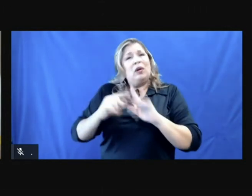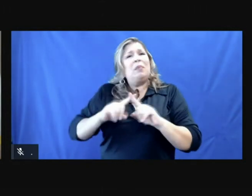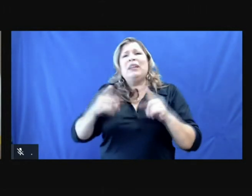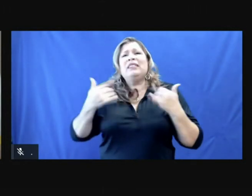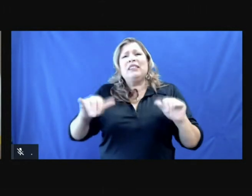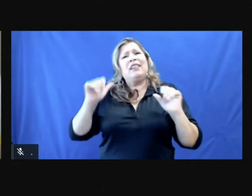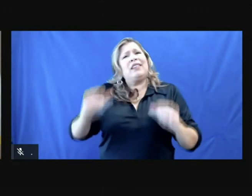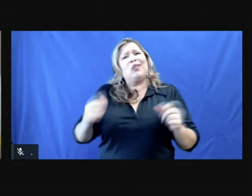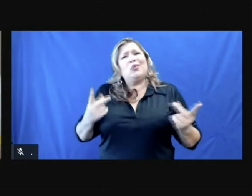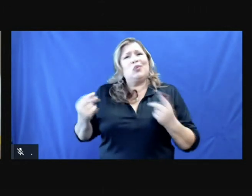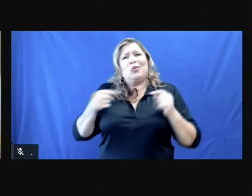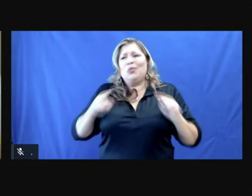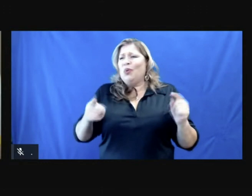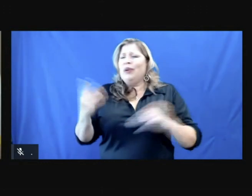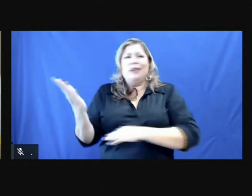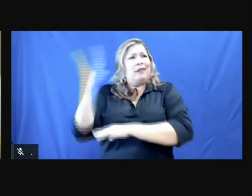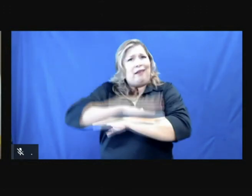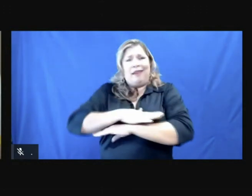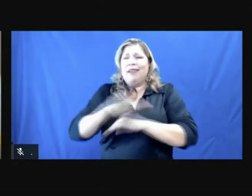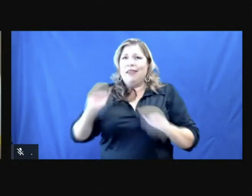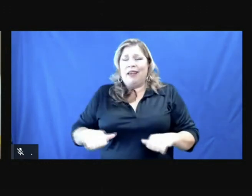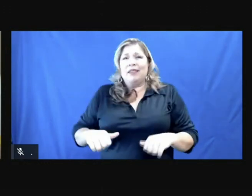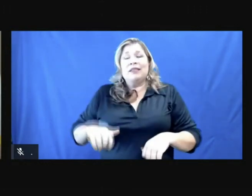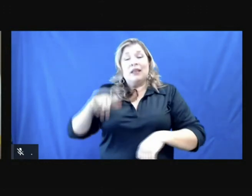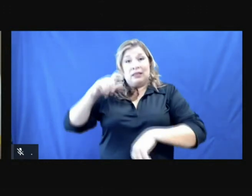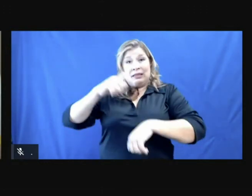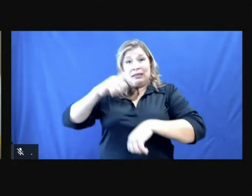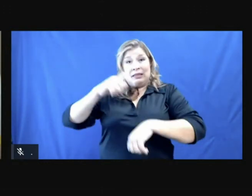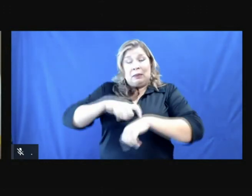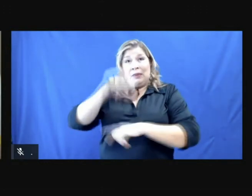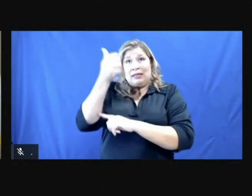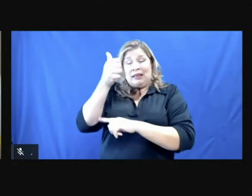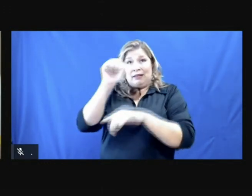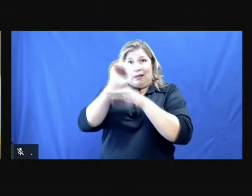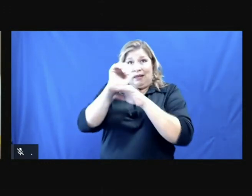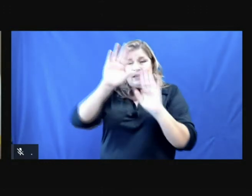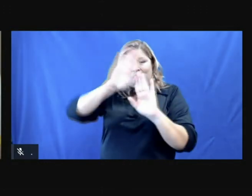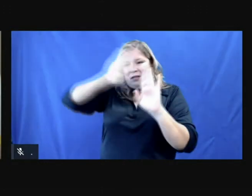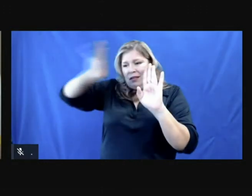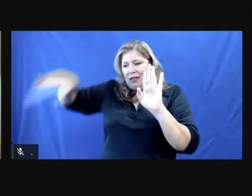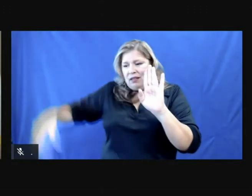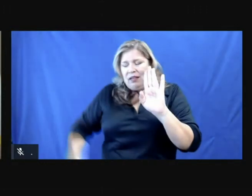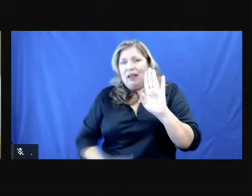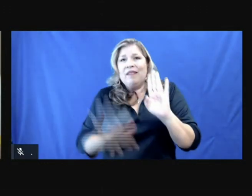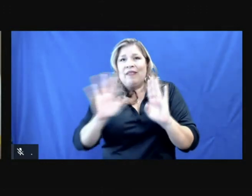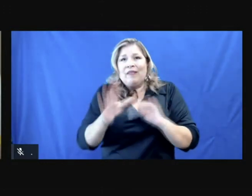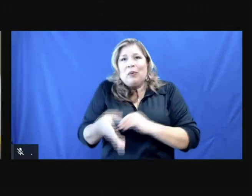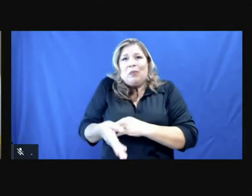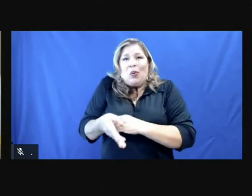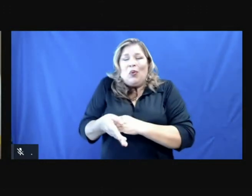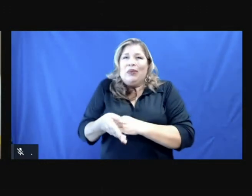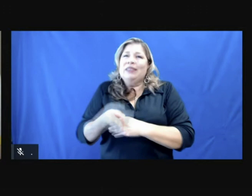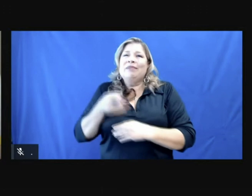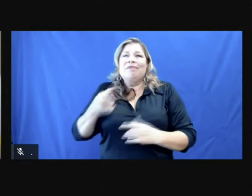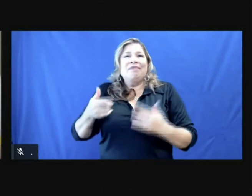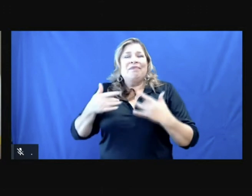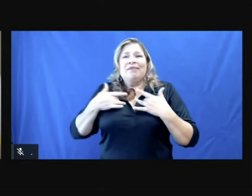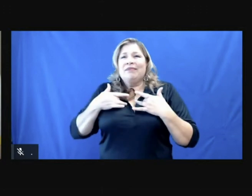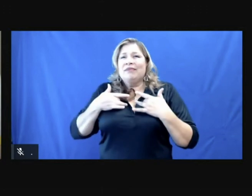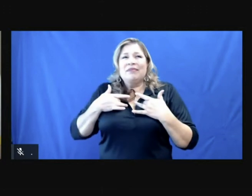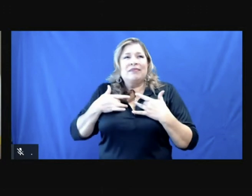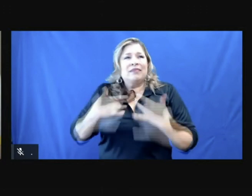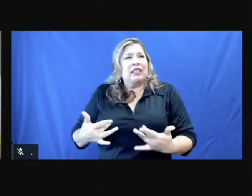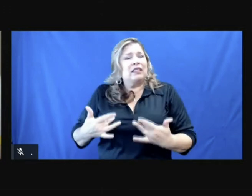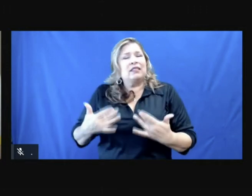day, starting with this 10 to 5 period where often activities that might happen either in businesses